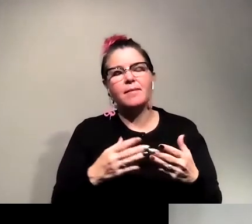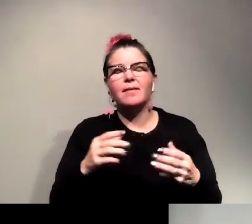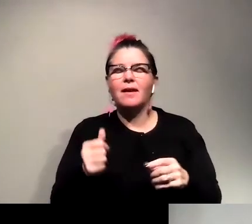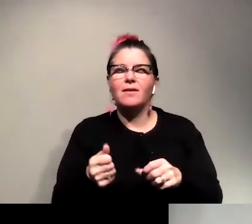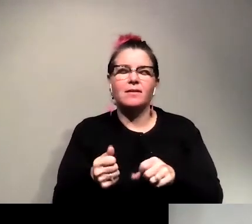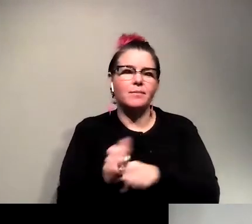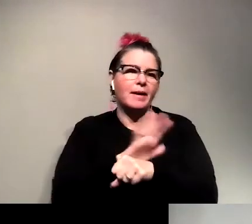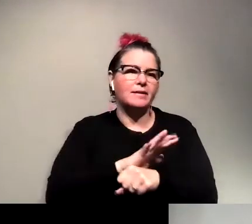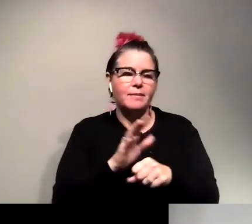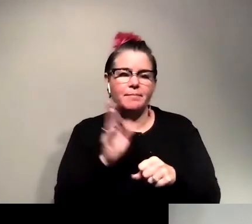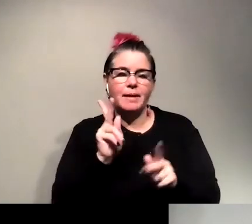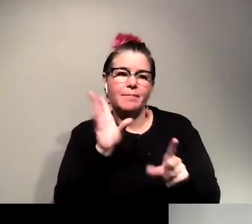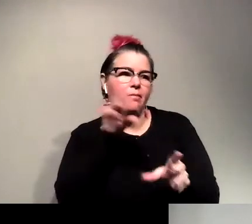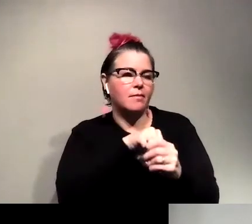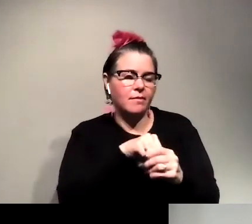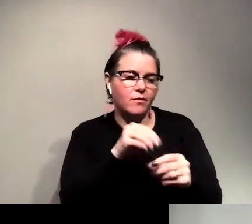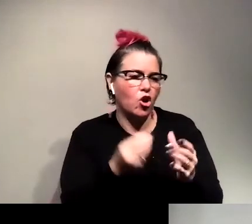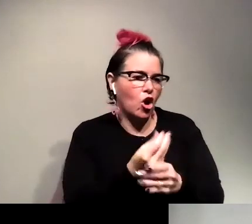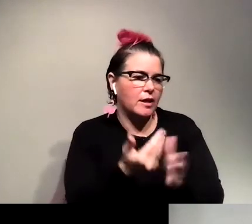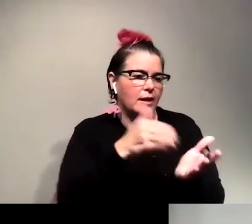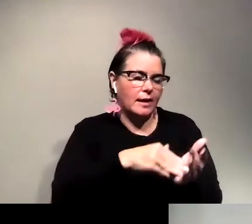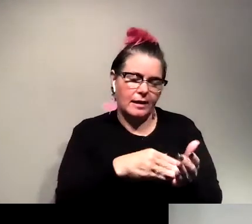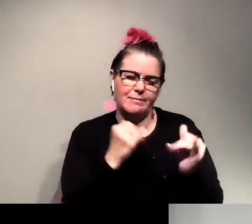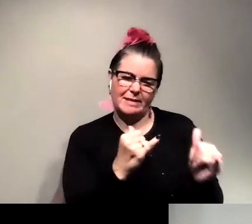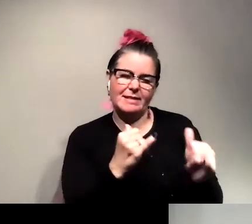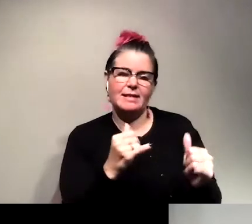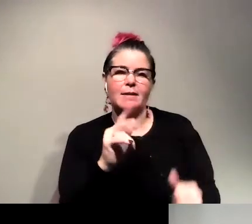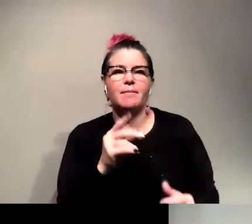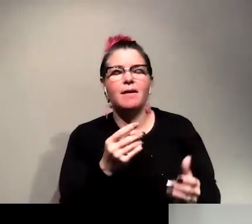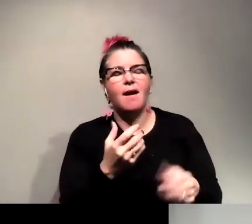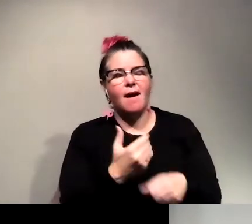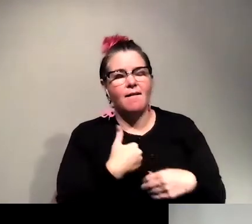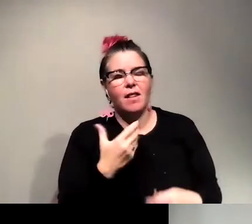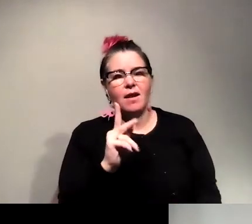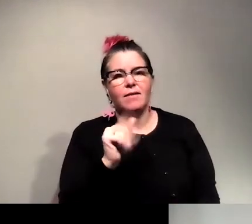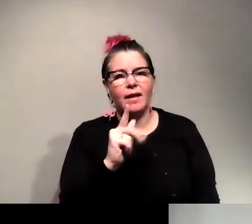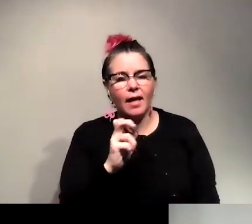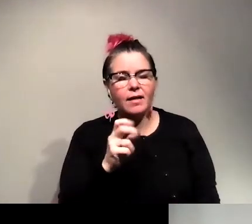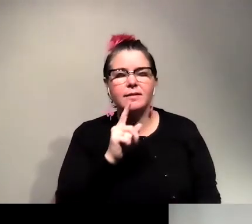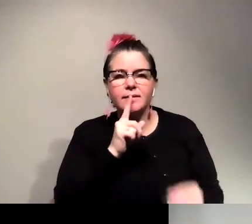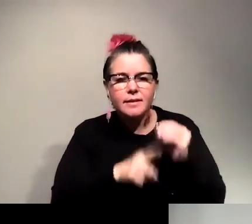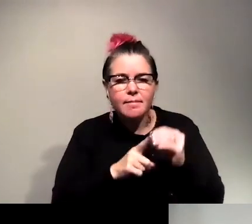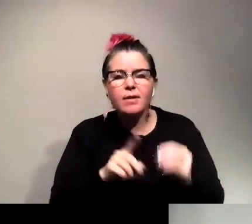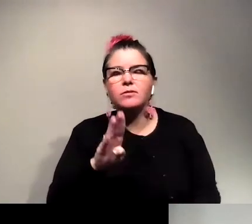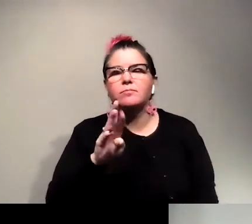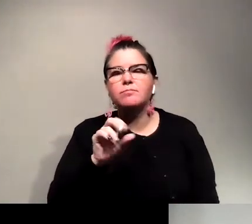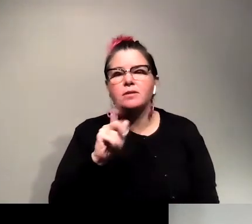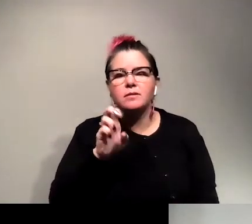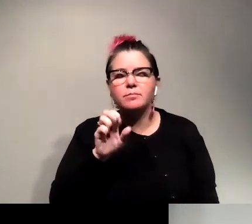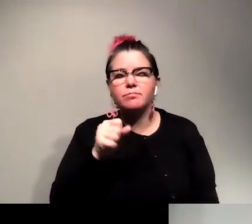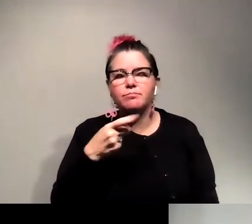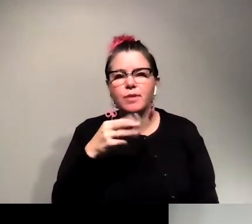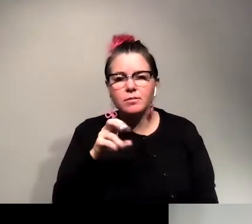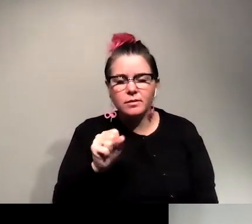got back into gardening. And so I definitely did do that. I've got a bunch of kale. I've got tomatoes and Brussels sprouts and just all sorts of